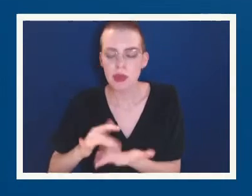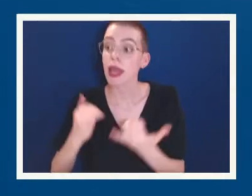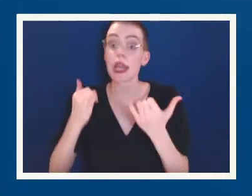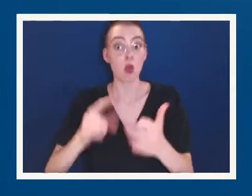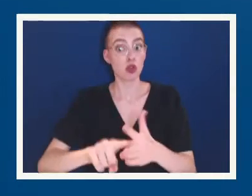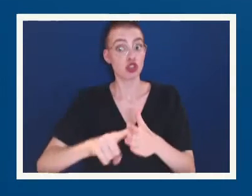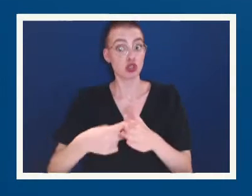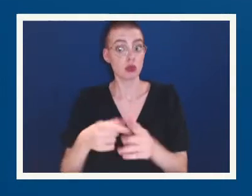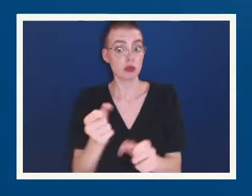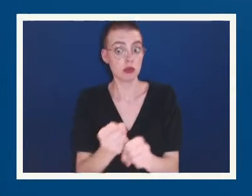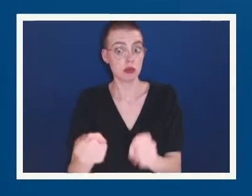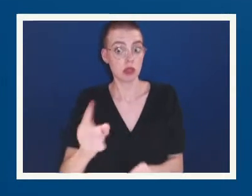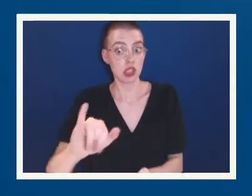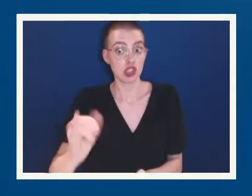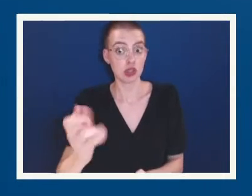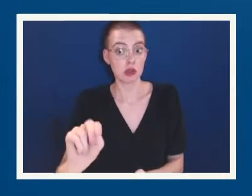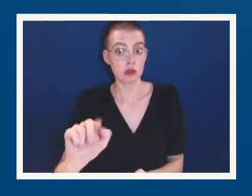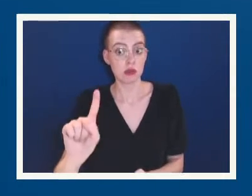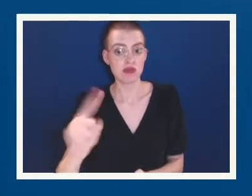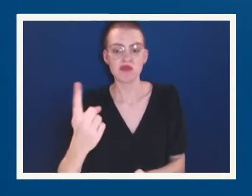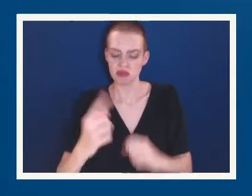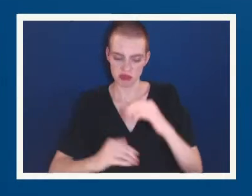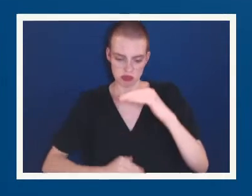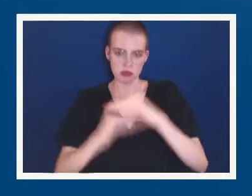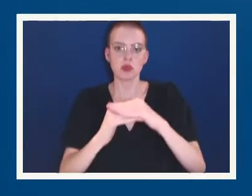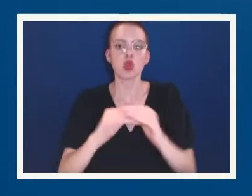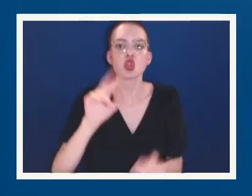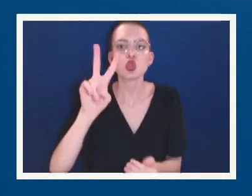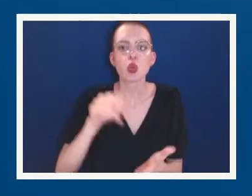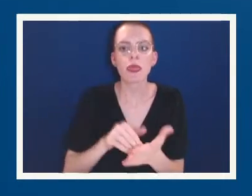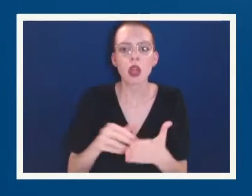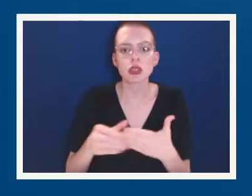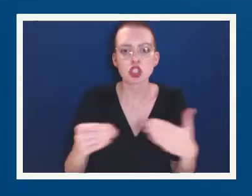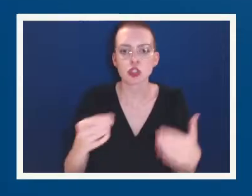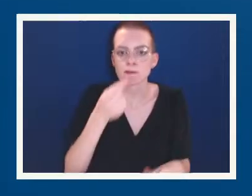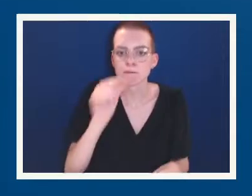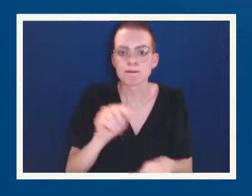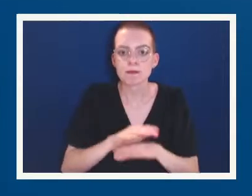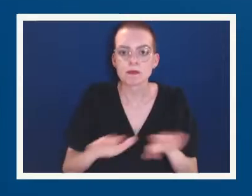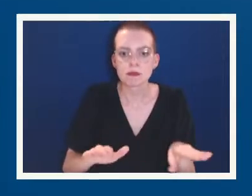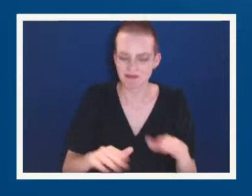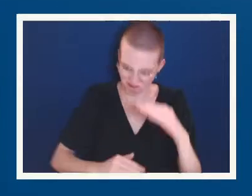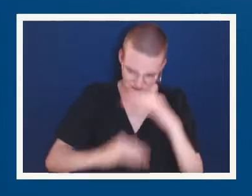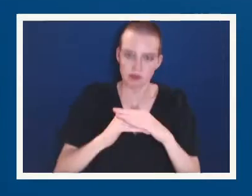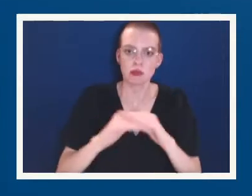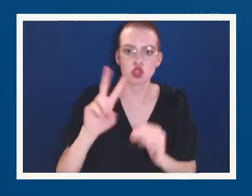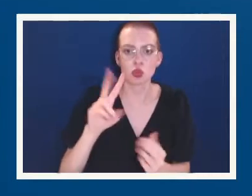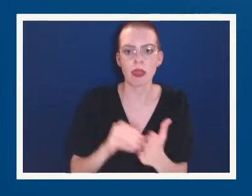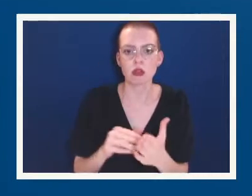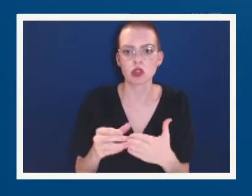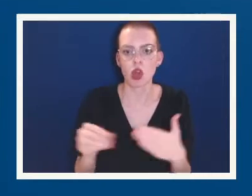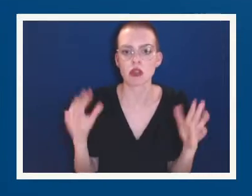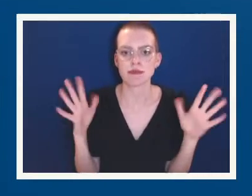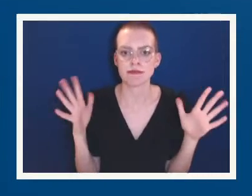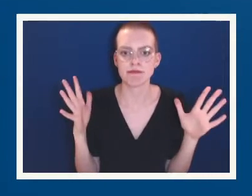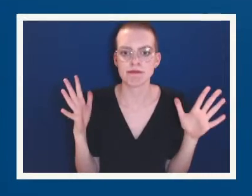have to pay more than $2,000 a year, period. Period.